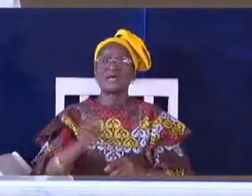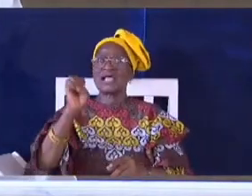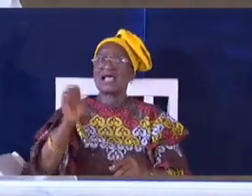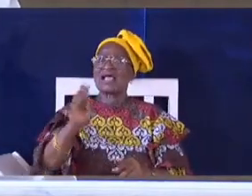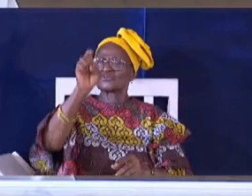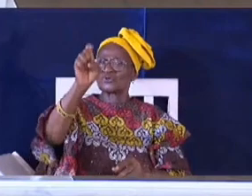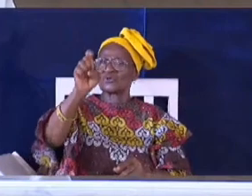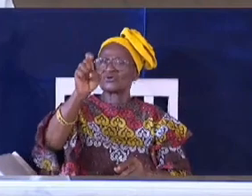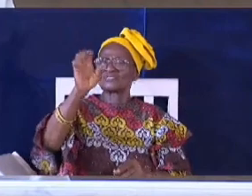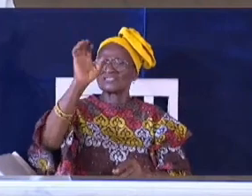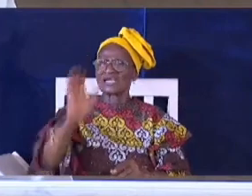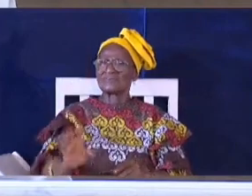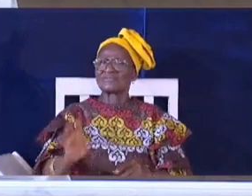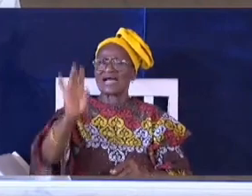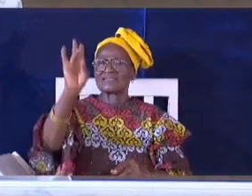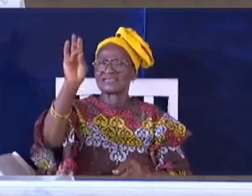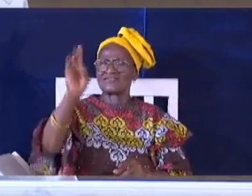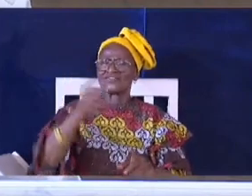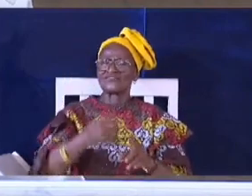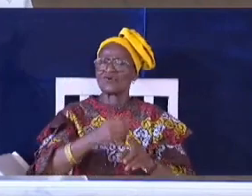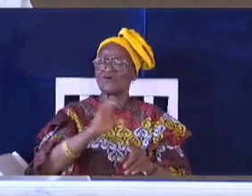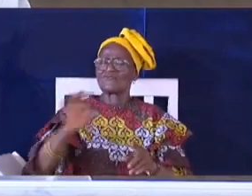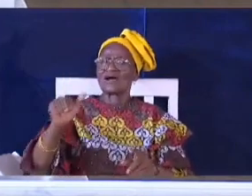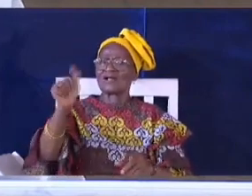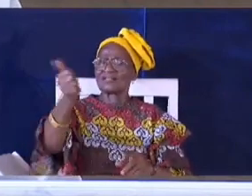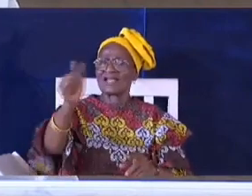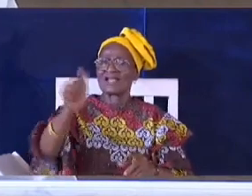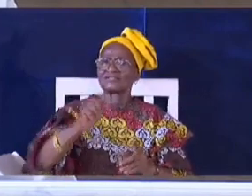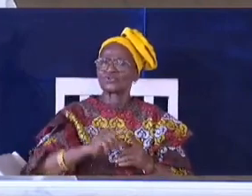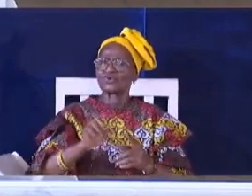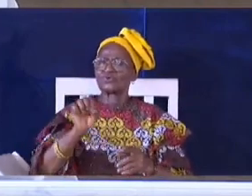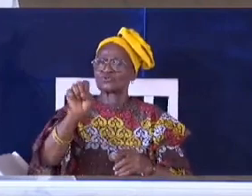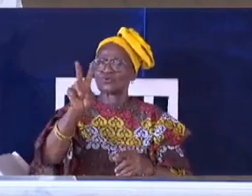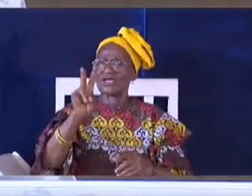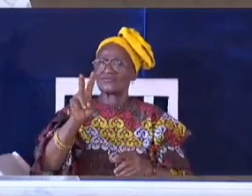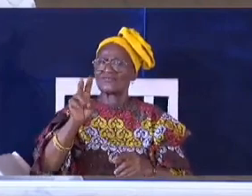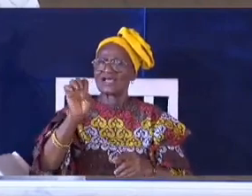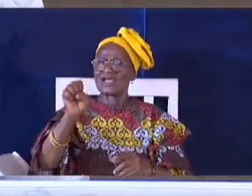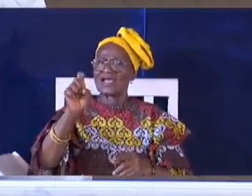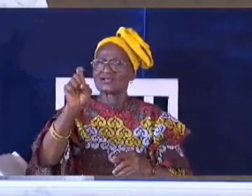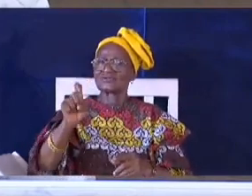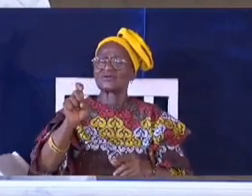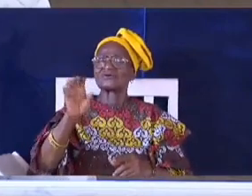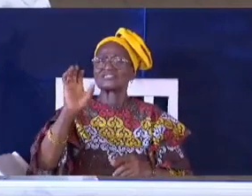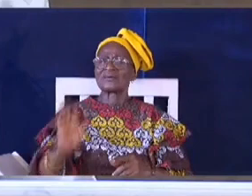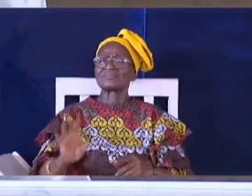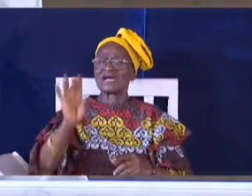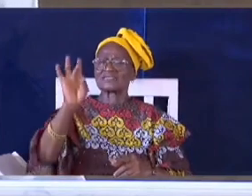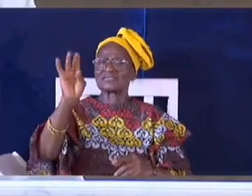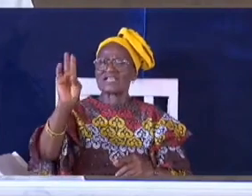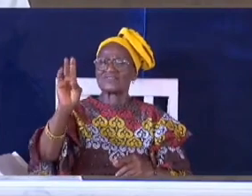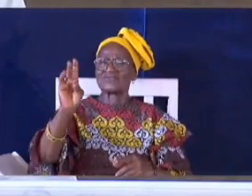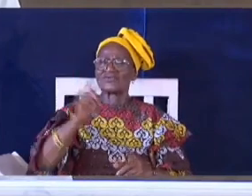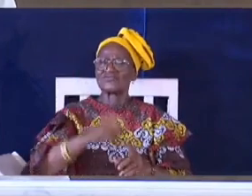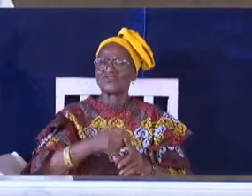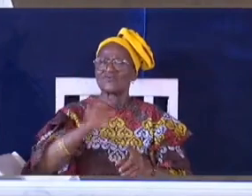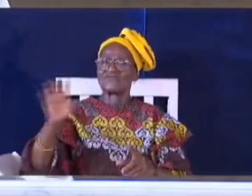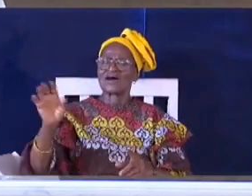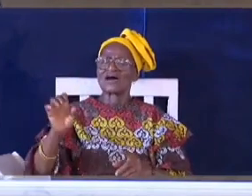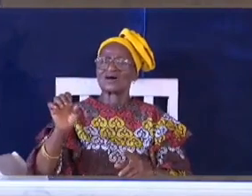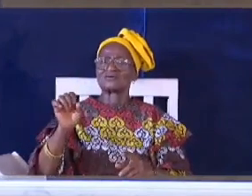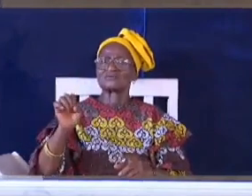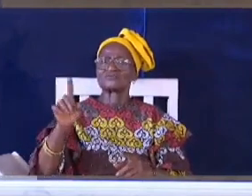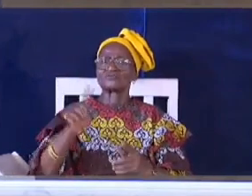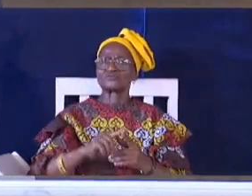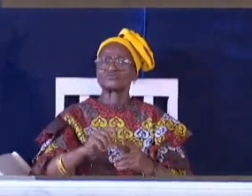Exodus chapter 7, from verse 10 to 12. Exodus 7, from verse 10 to 12. Oh,